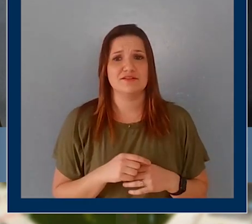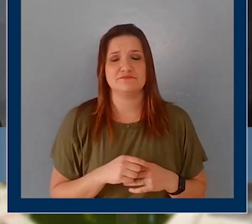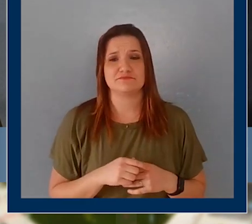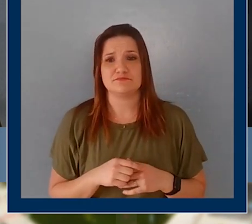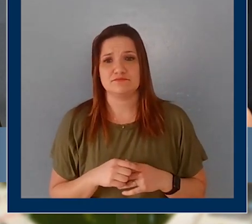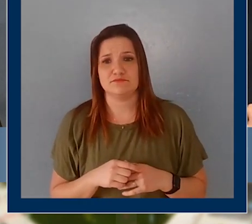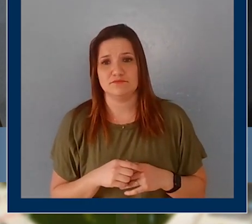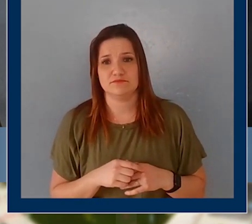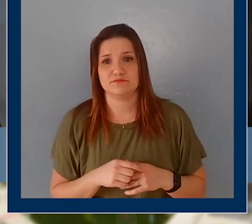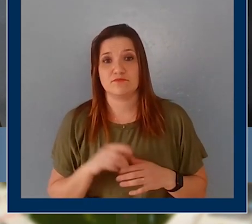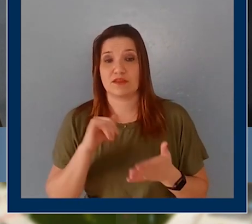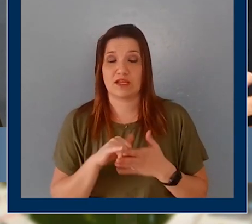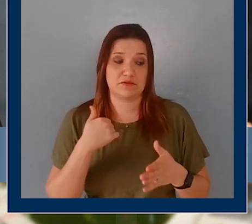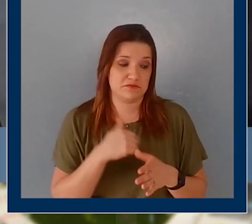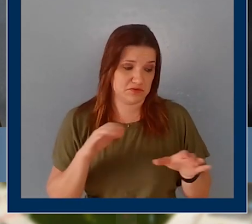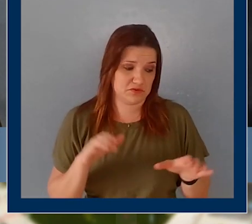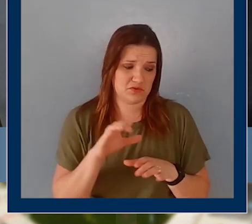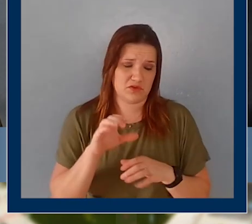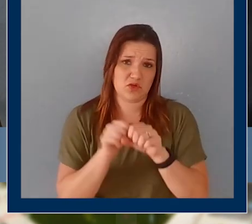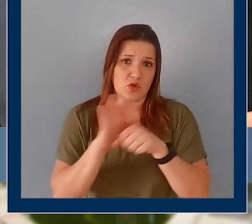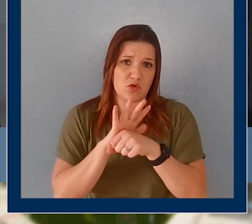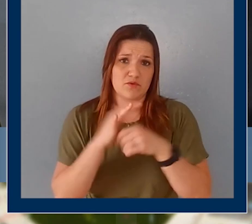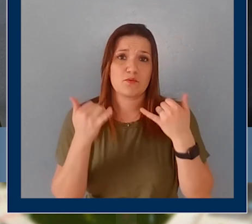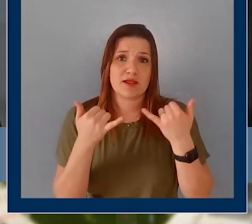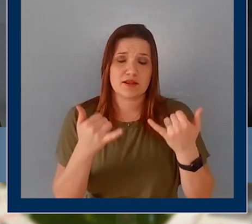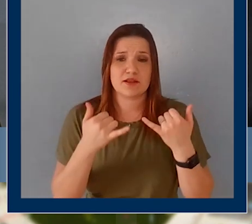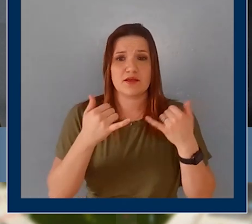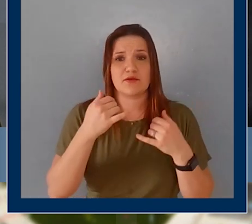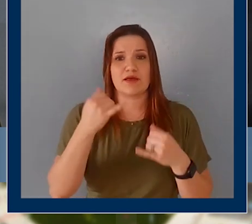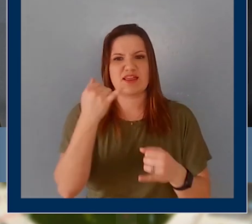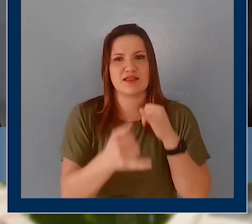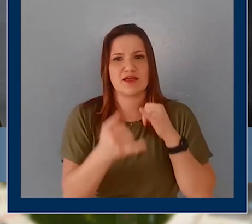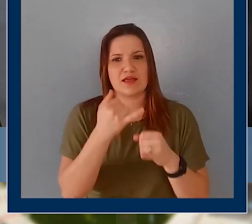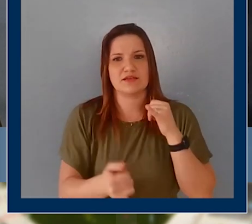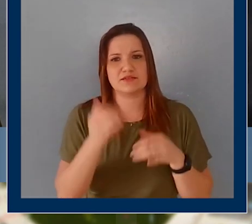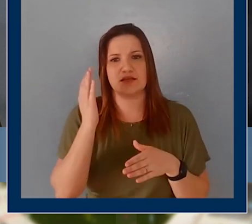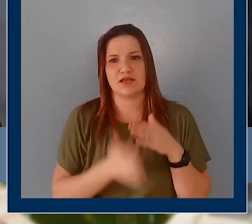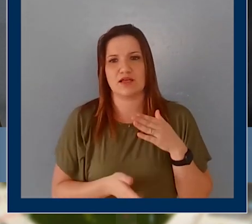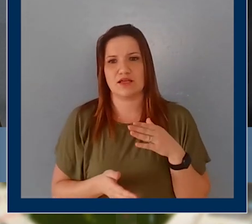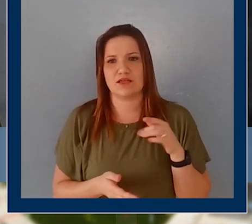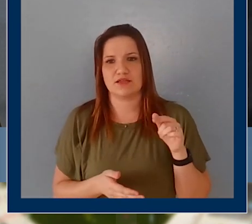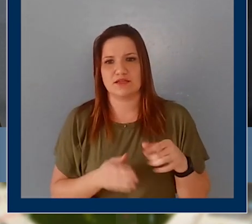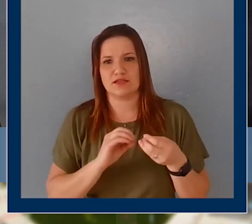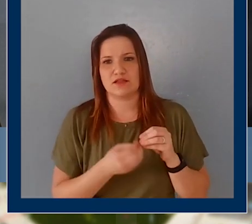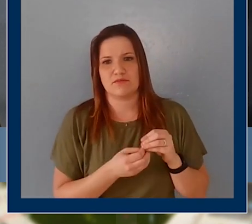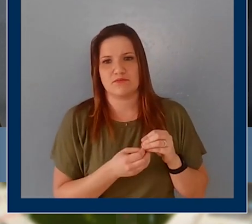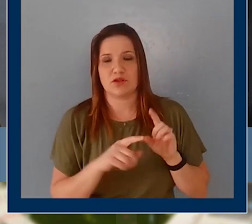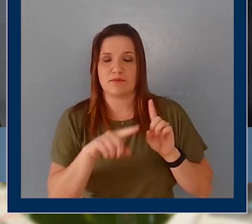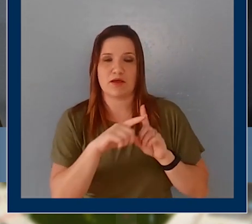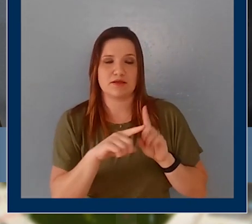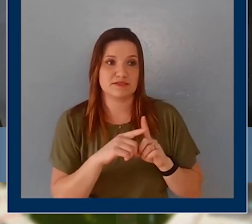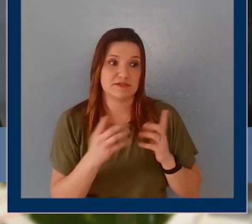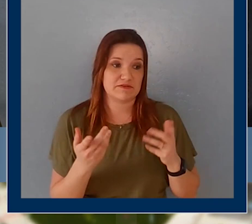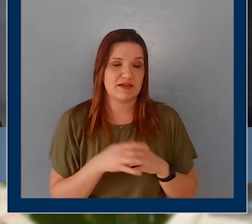your organs get robbed of oxygen-rich blood, they start shutting down. We're seeing patients that are having strokes while they're in